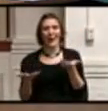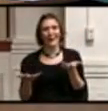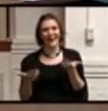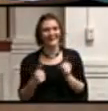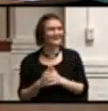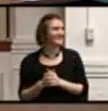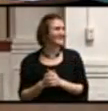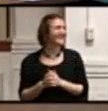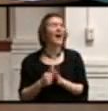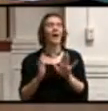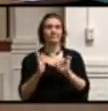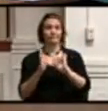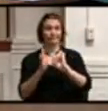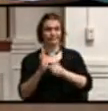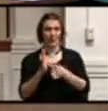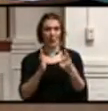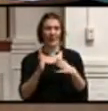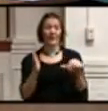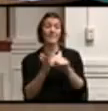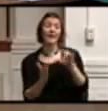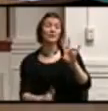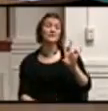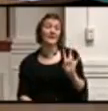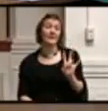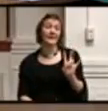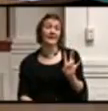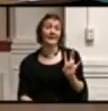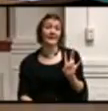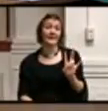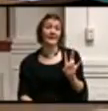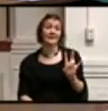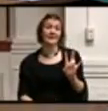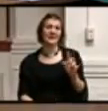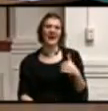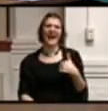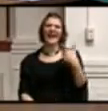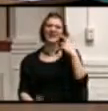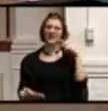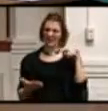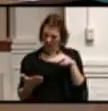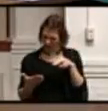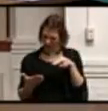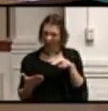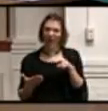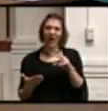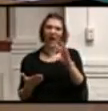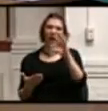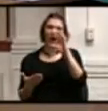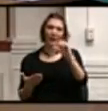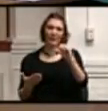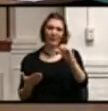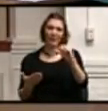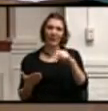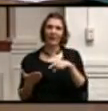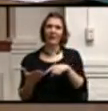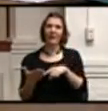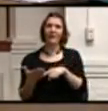I just want to highlight something on page 7. Yep. That I just found was very interesting, and it was